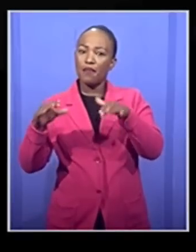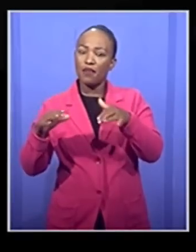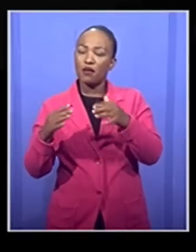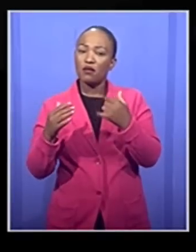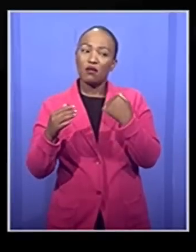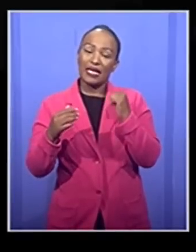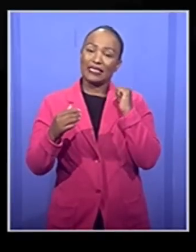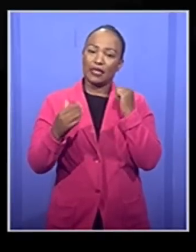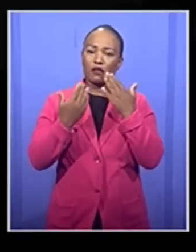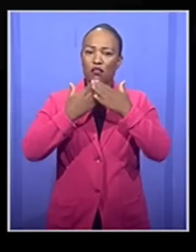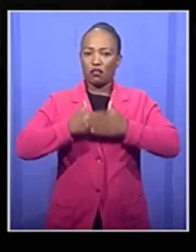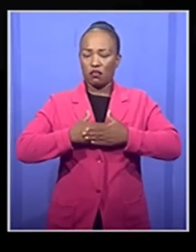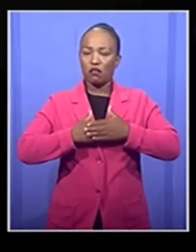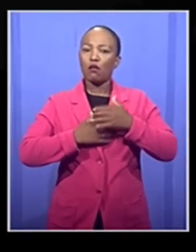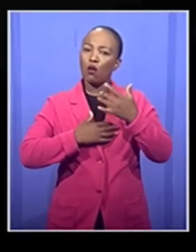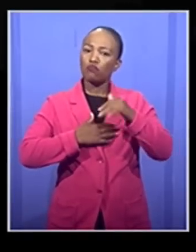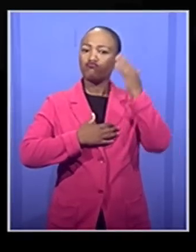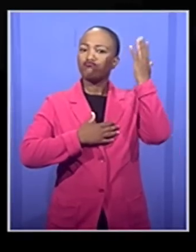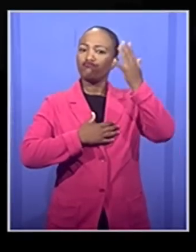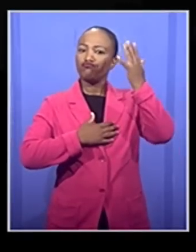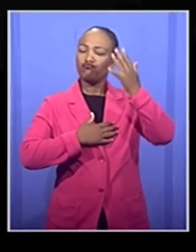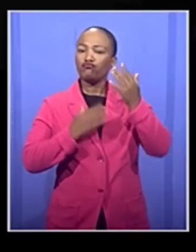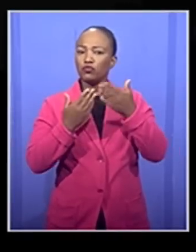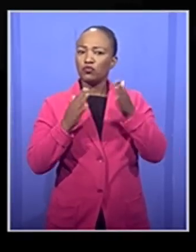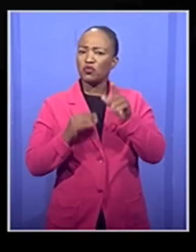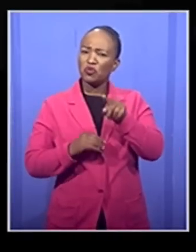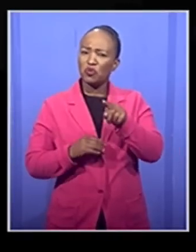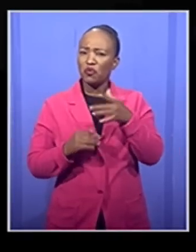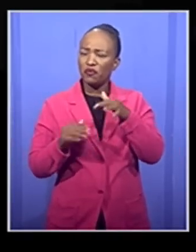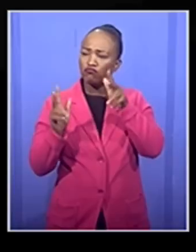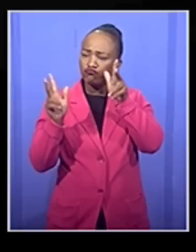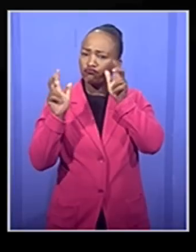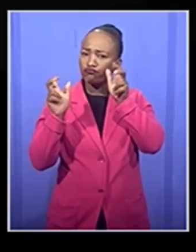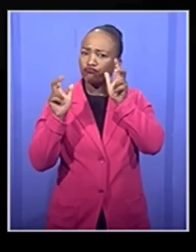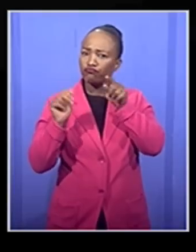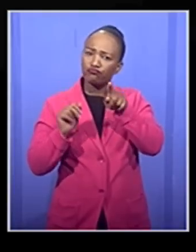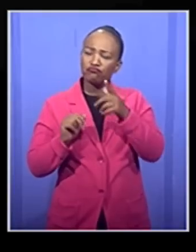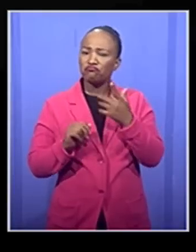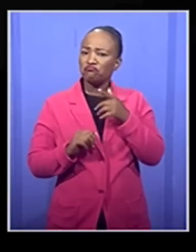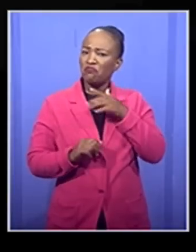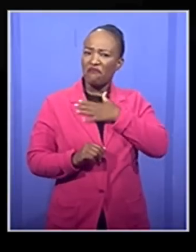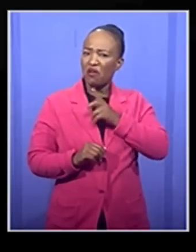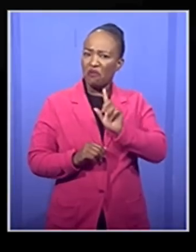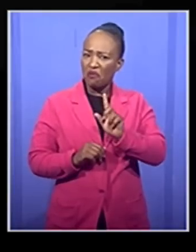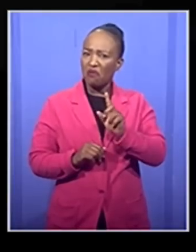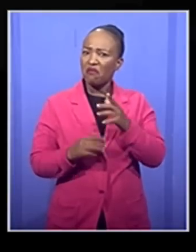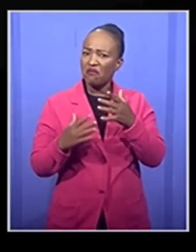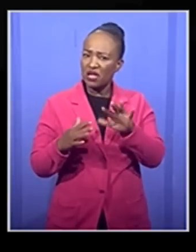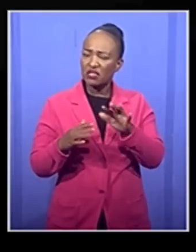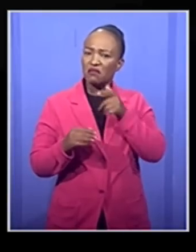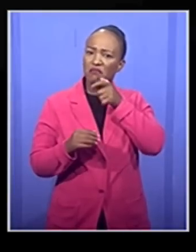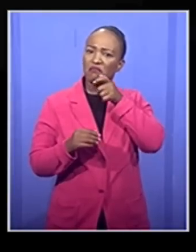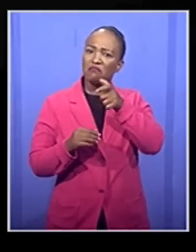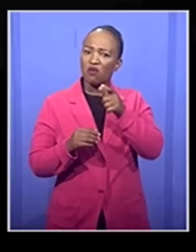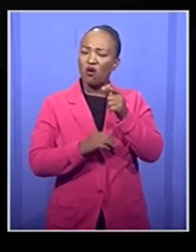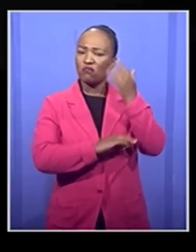bja go feta ra botšiša gore na ke eng seo se gogilego šedi ya gago le gona o bona a hlokomologile eng